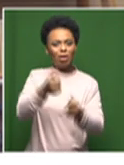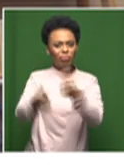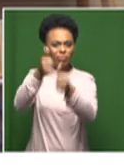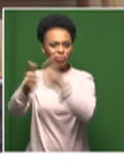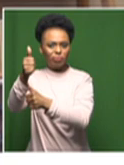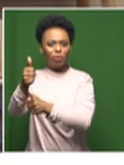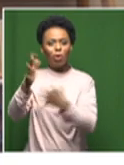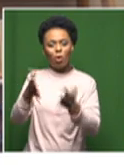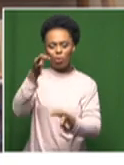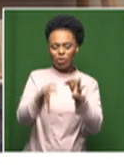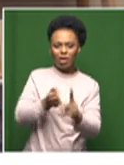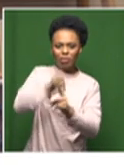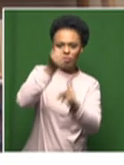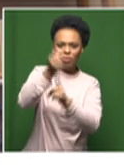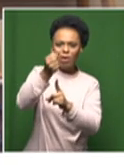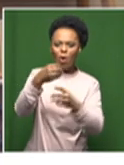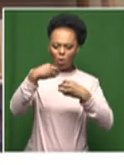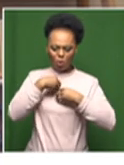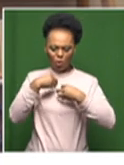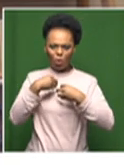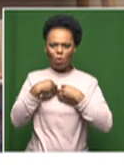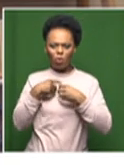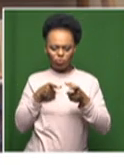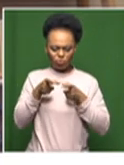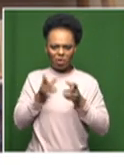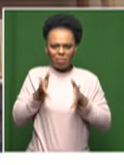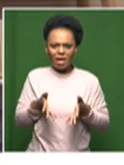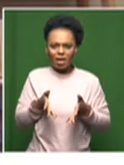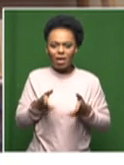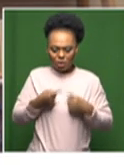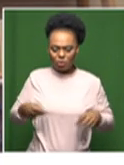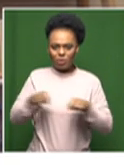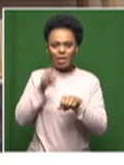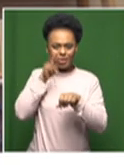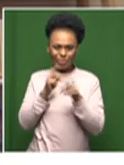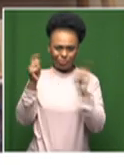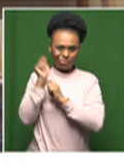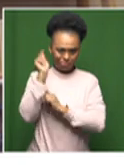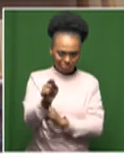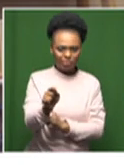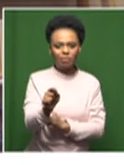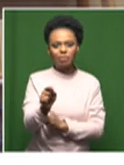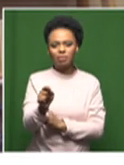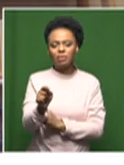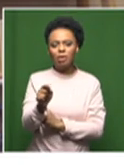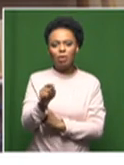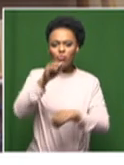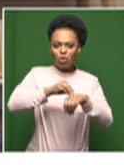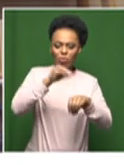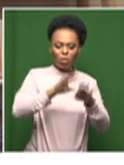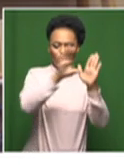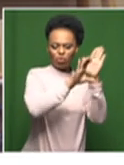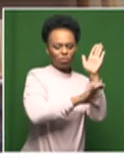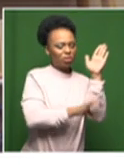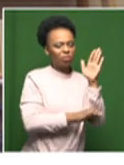political initiative has been in our own hands. And that is what we have to actualize now. The problem is not the constitution.